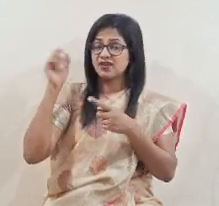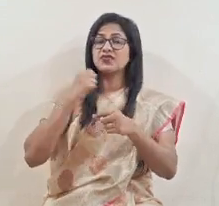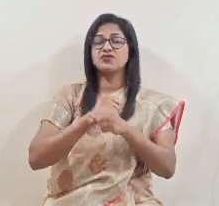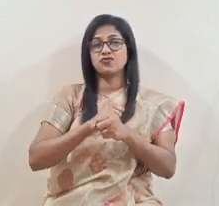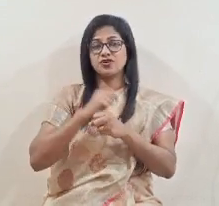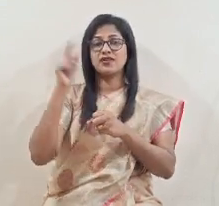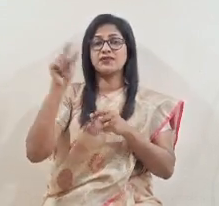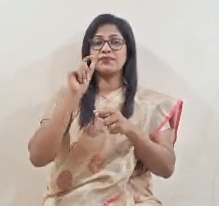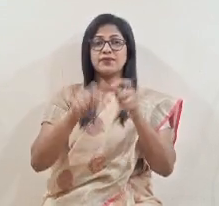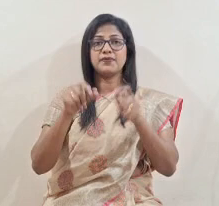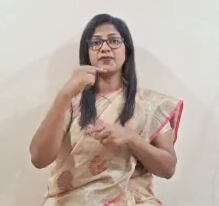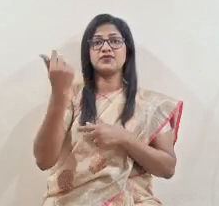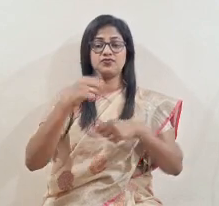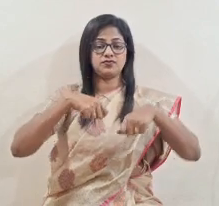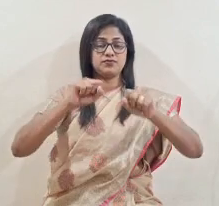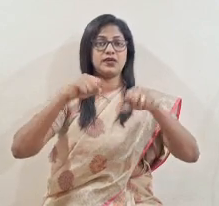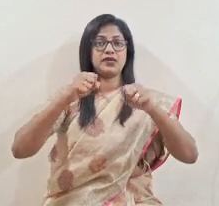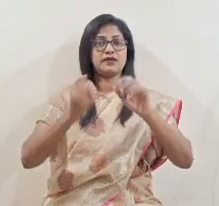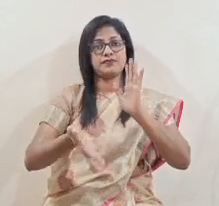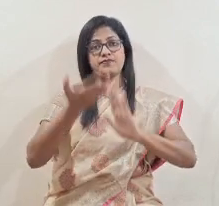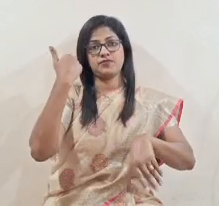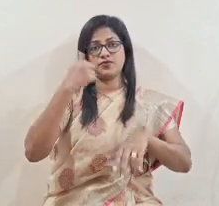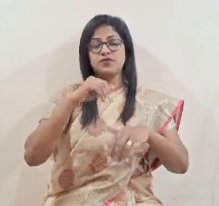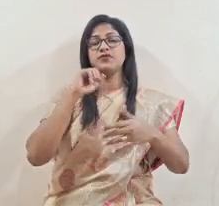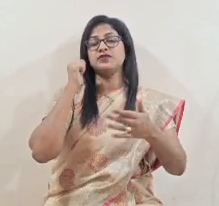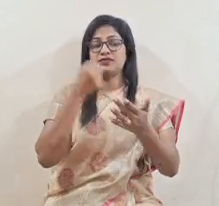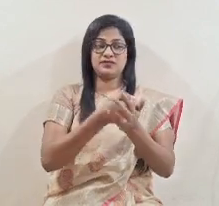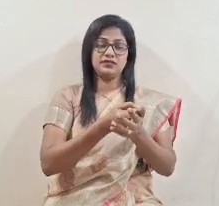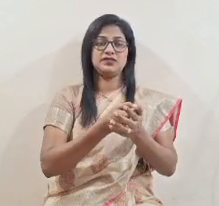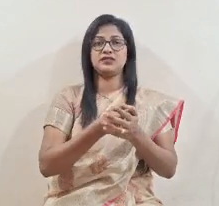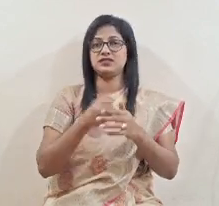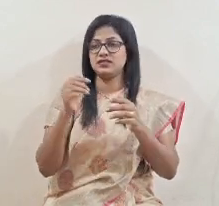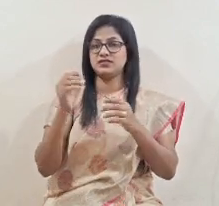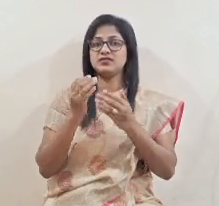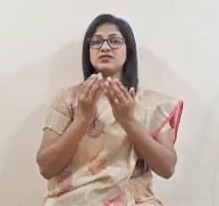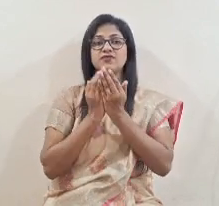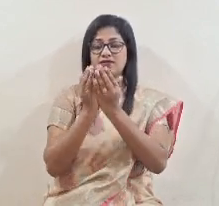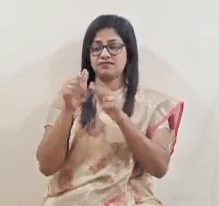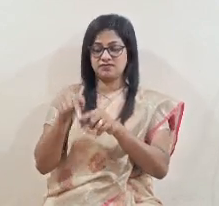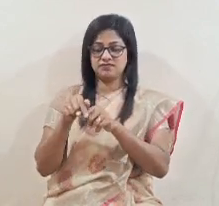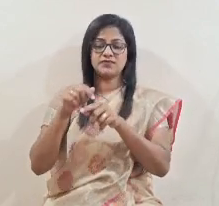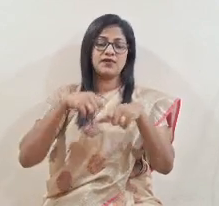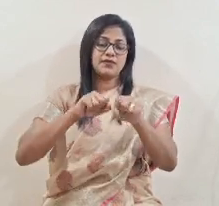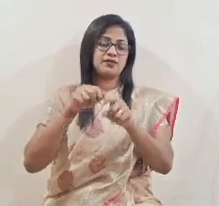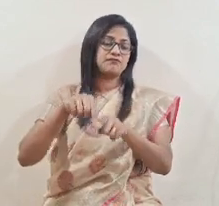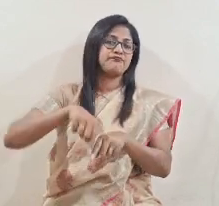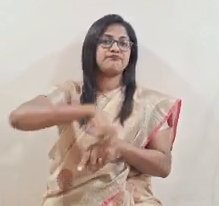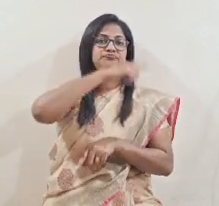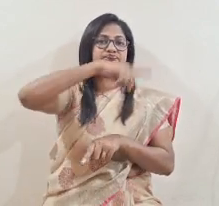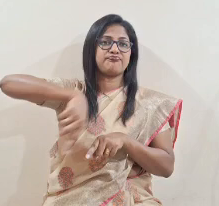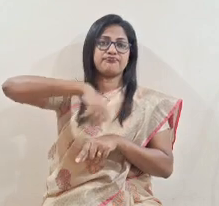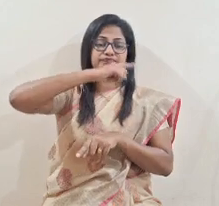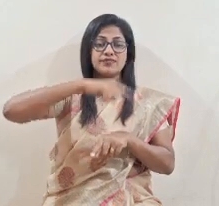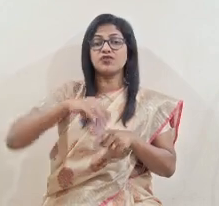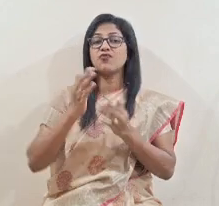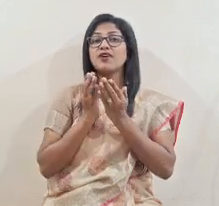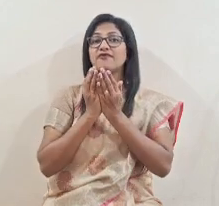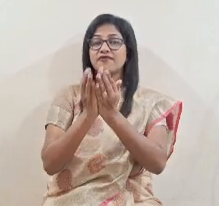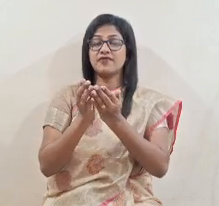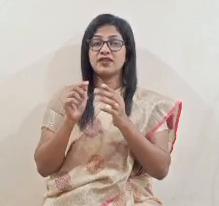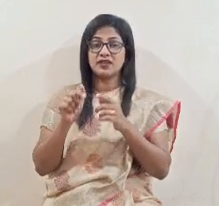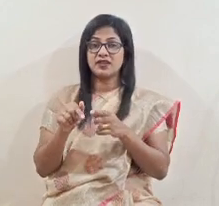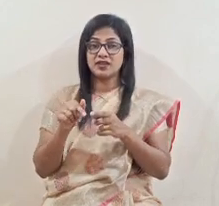here the maximum number of people are using 2-wheelers to reach to their destinations, since the reason being the ferry